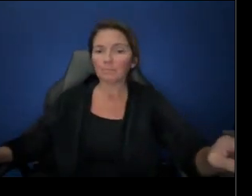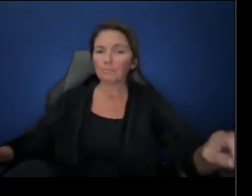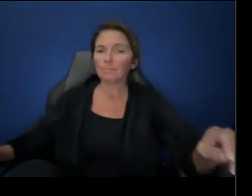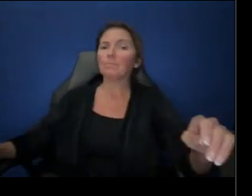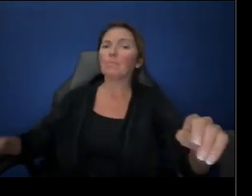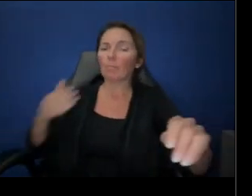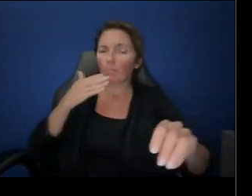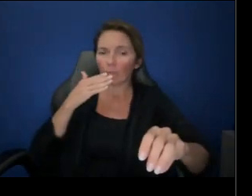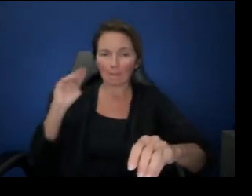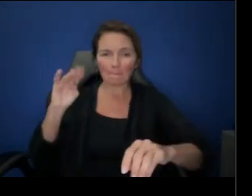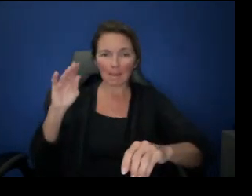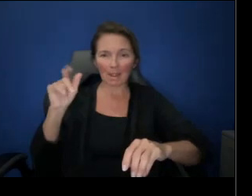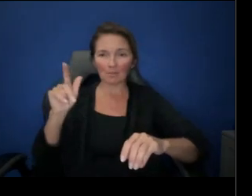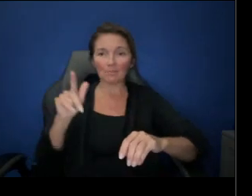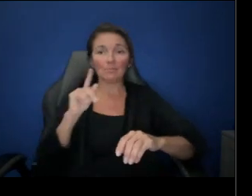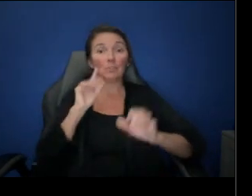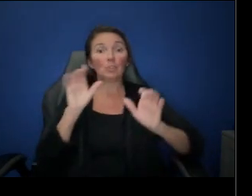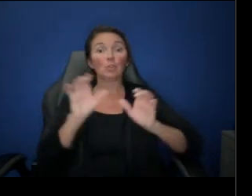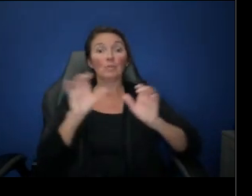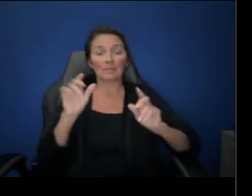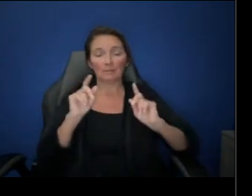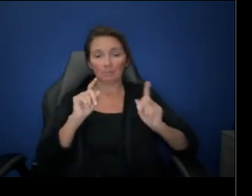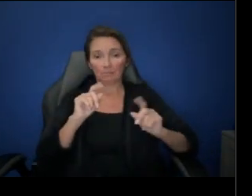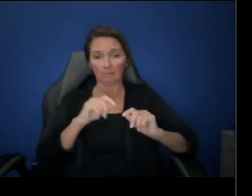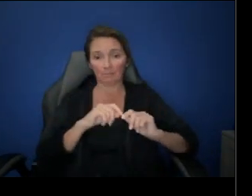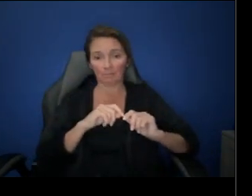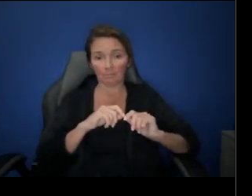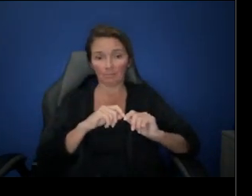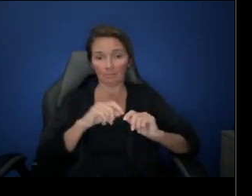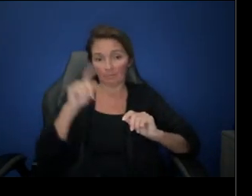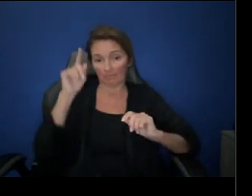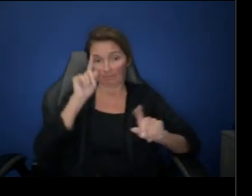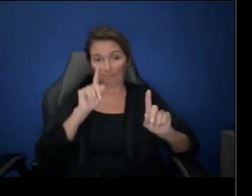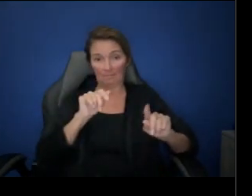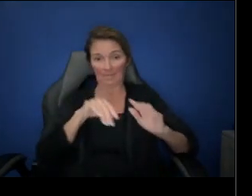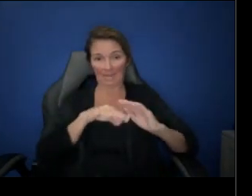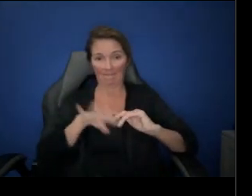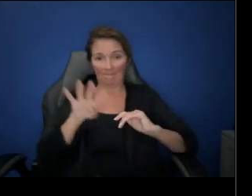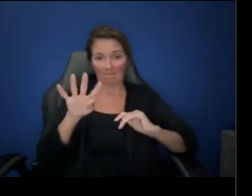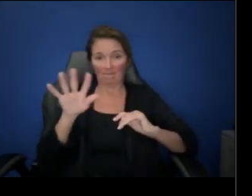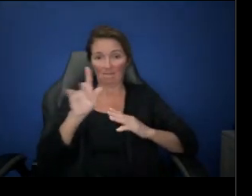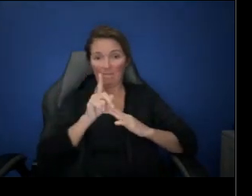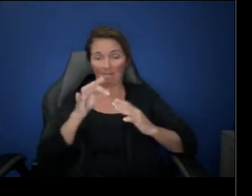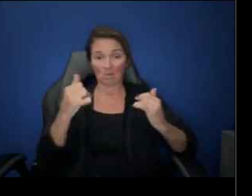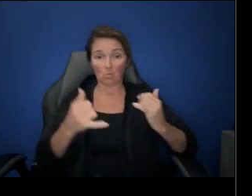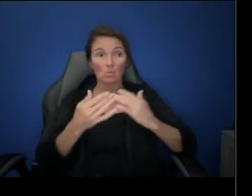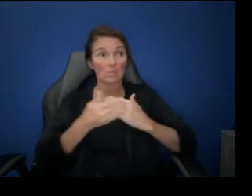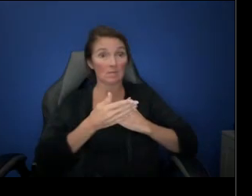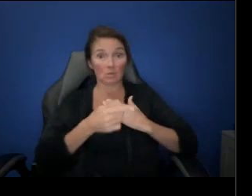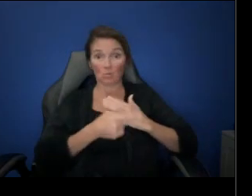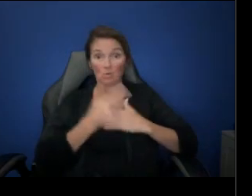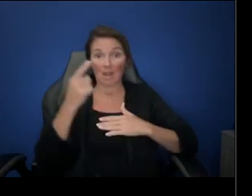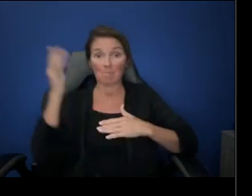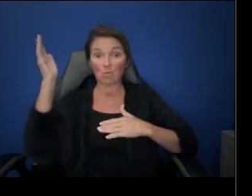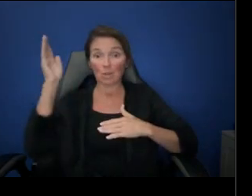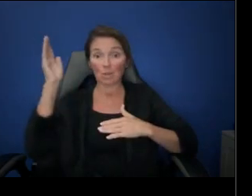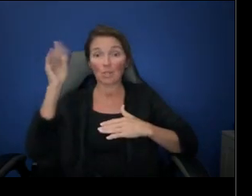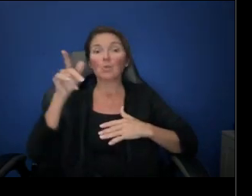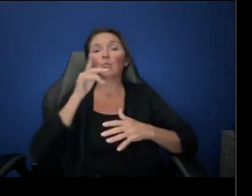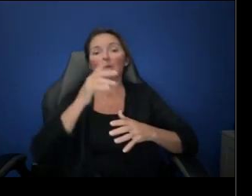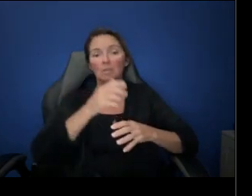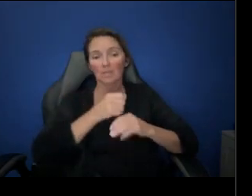Michael. Certificates. For attending at least 45 minutes of today's presentation, you